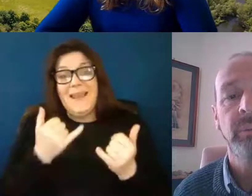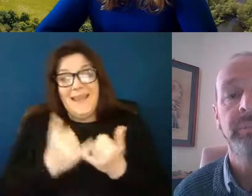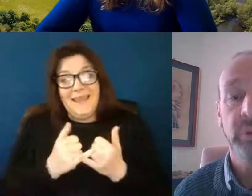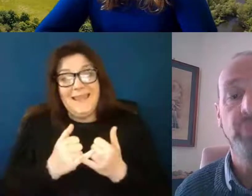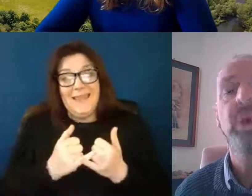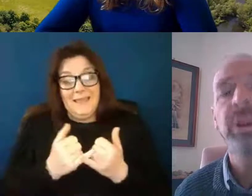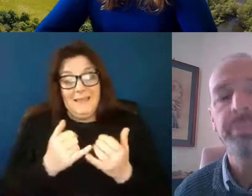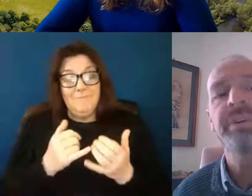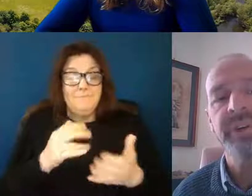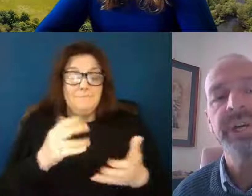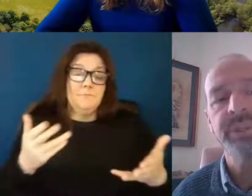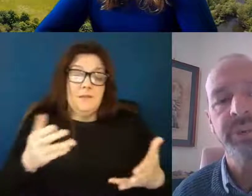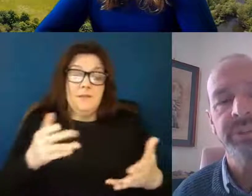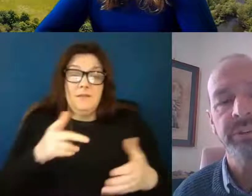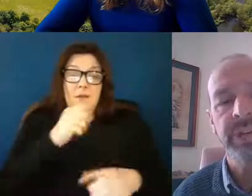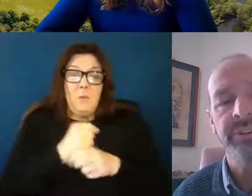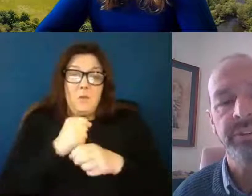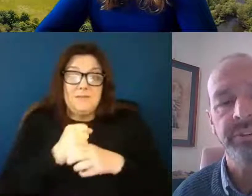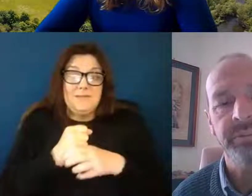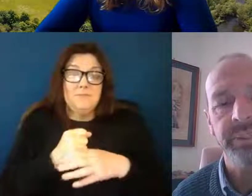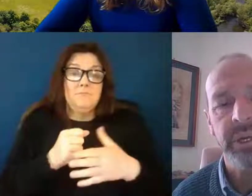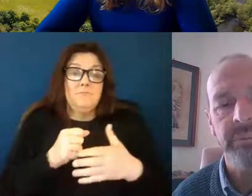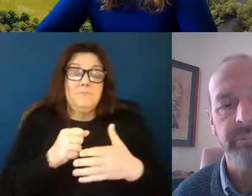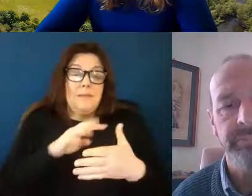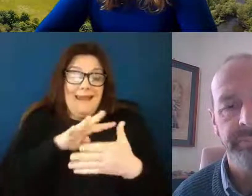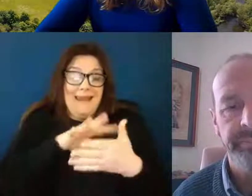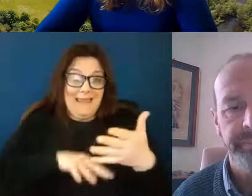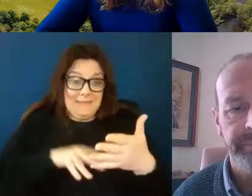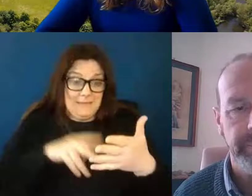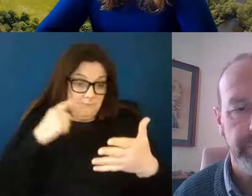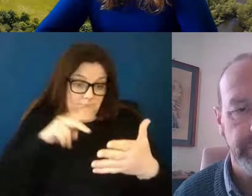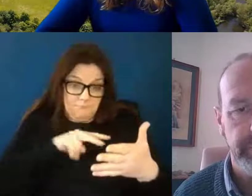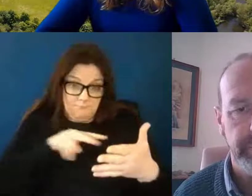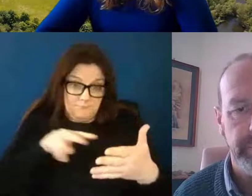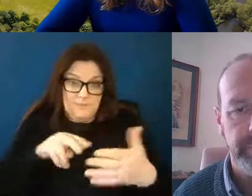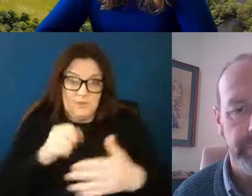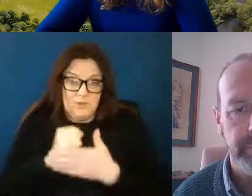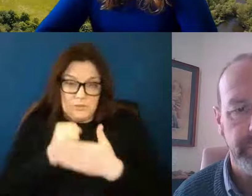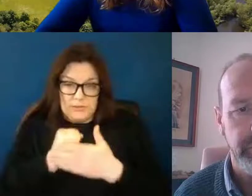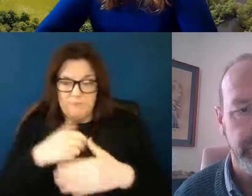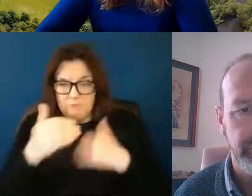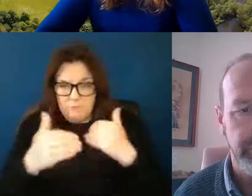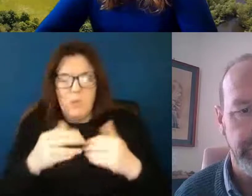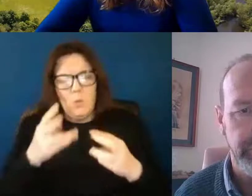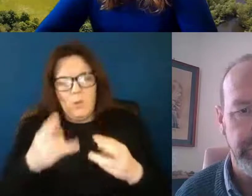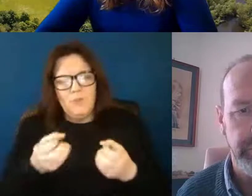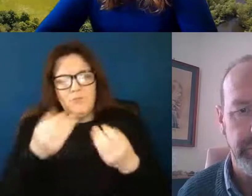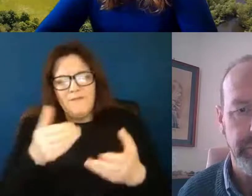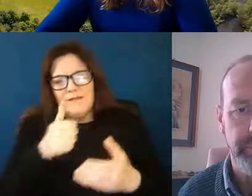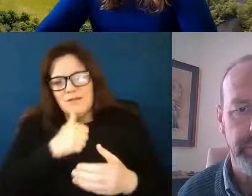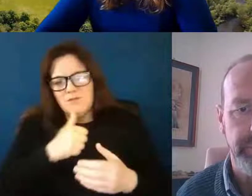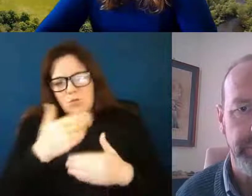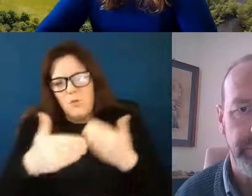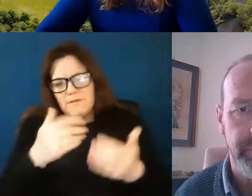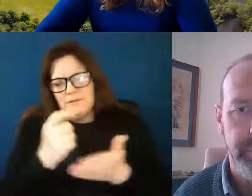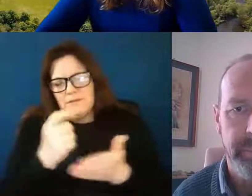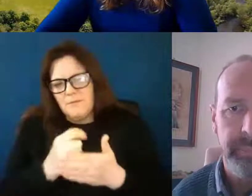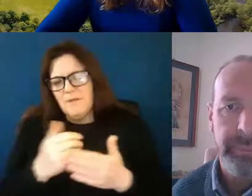study, will provide you with those answers over time. Okay, perfect. Thanks very much.